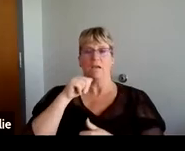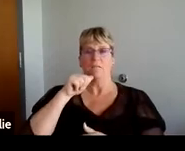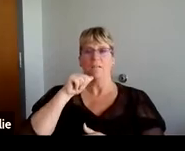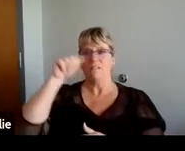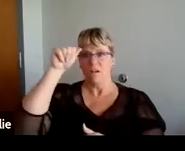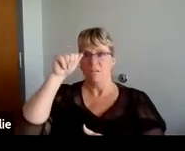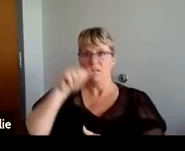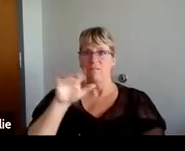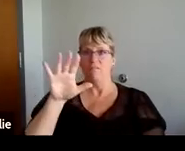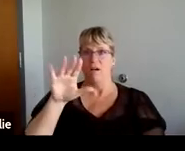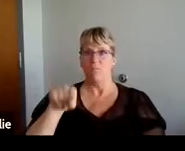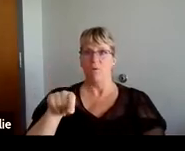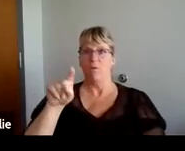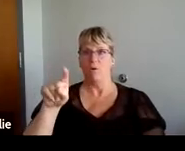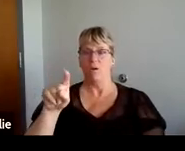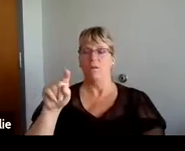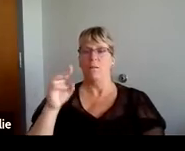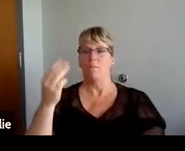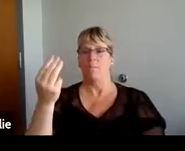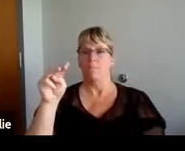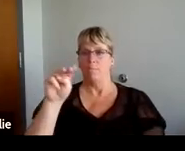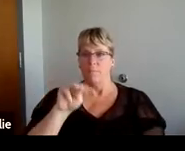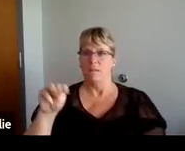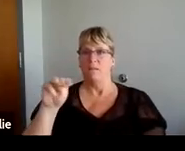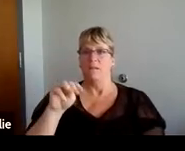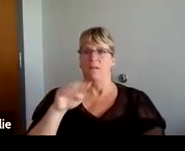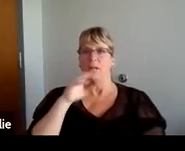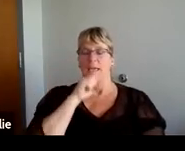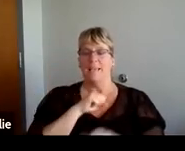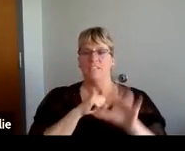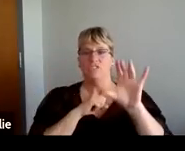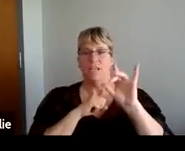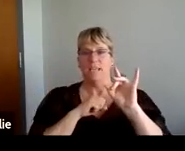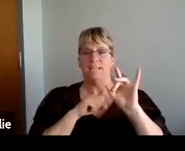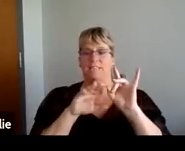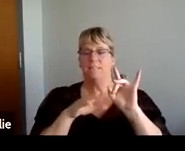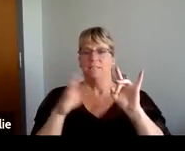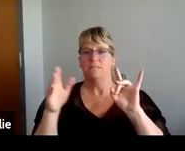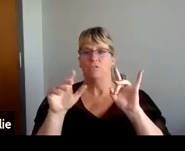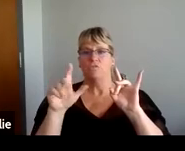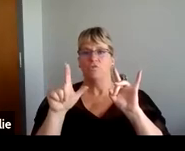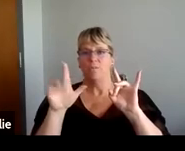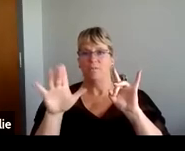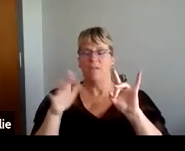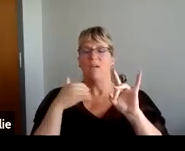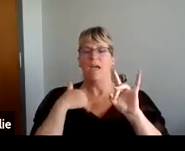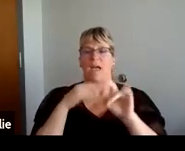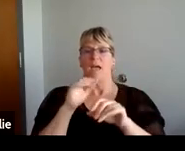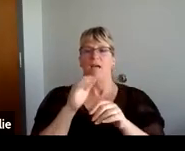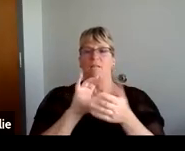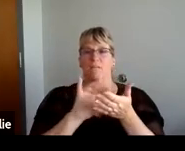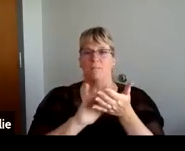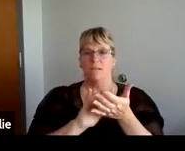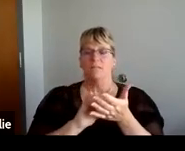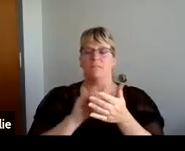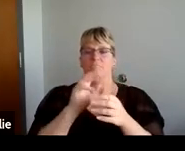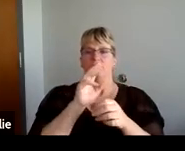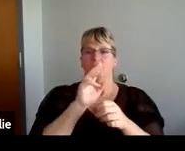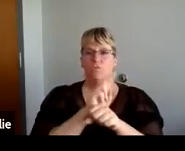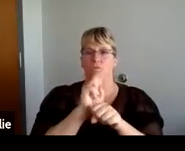population, 5.1 million individuals aged 18 to 25 had a substance use disorder in the past